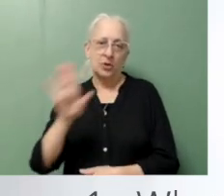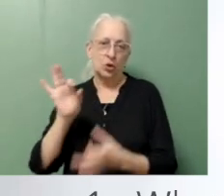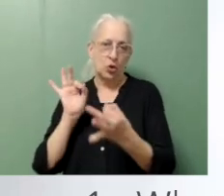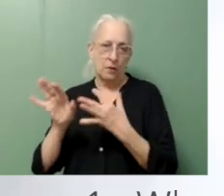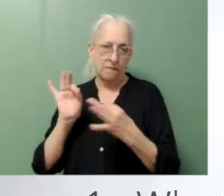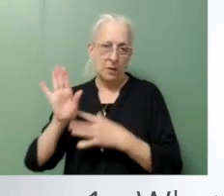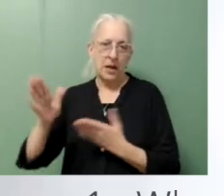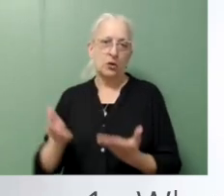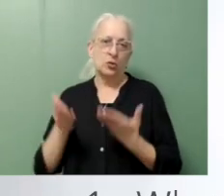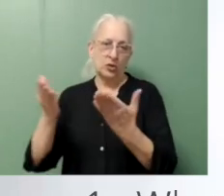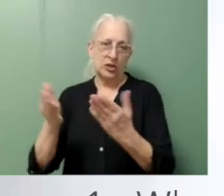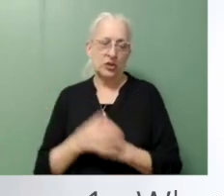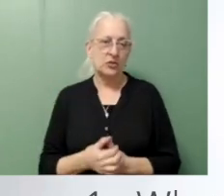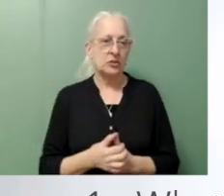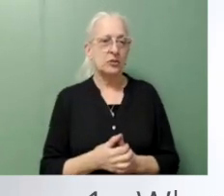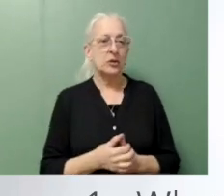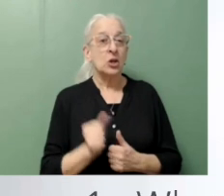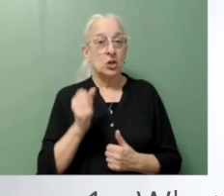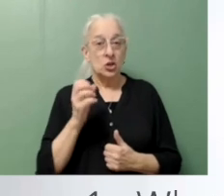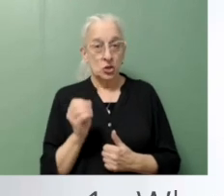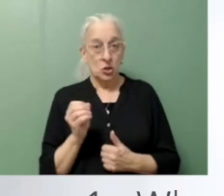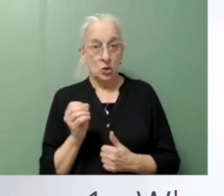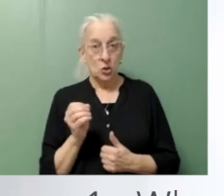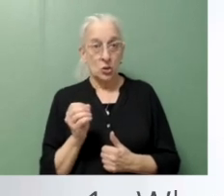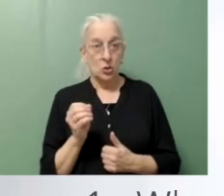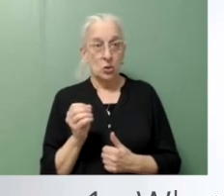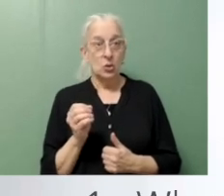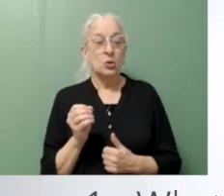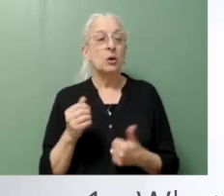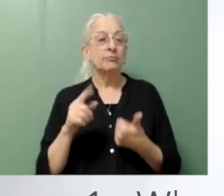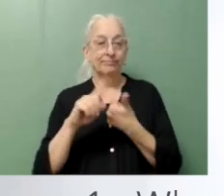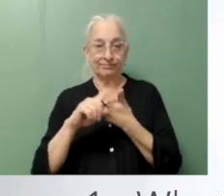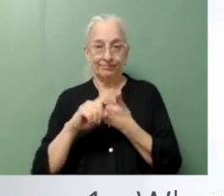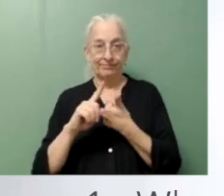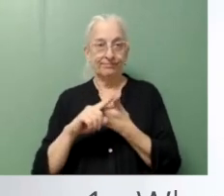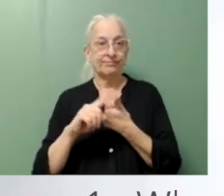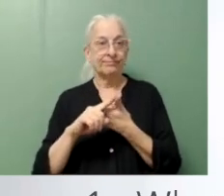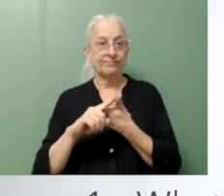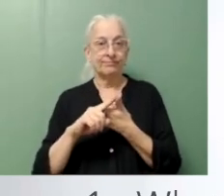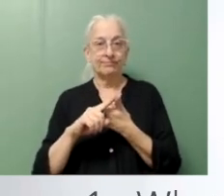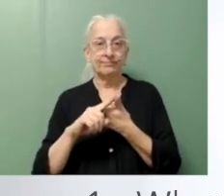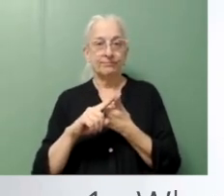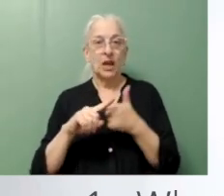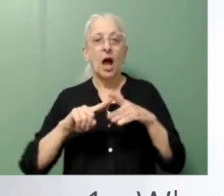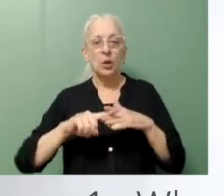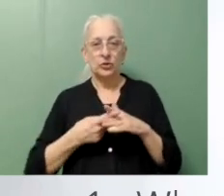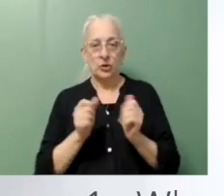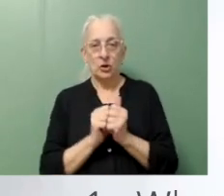and your suggestions. So over here, we've listed 4 of the questions. I'll start